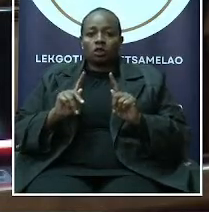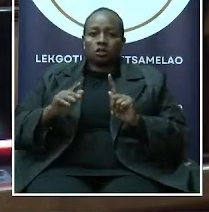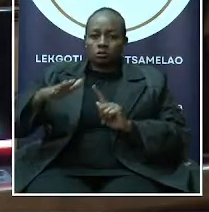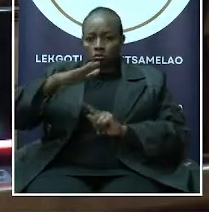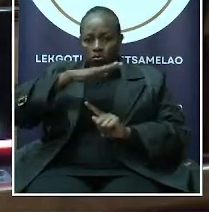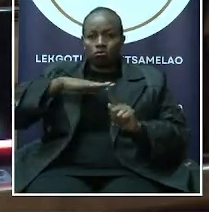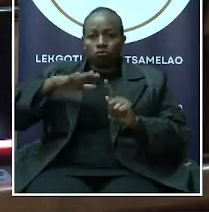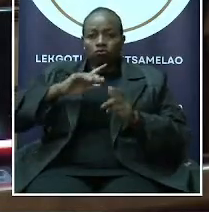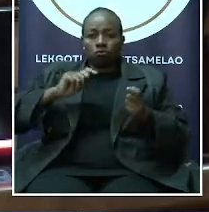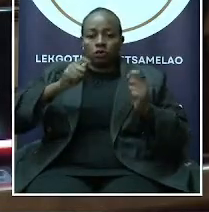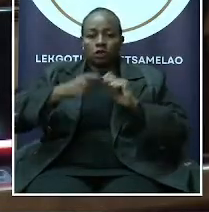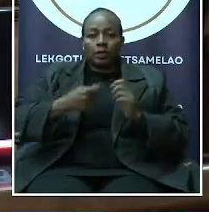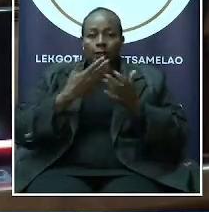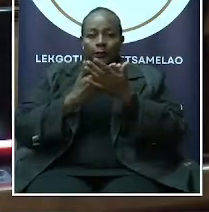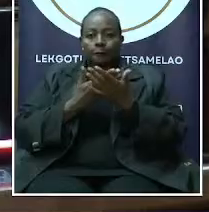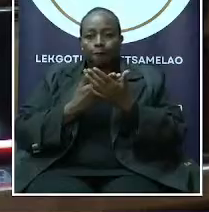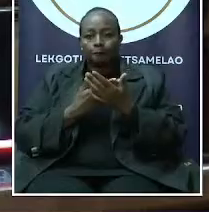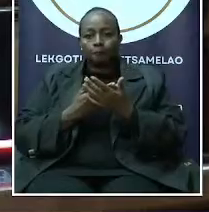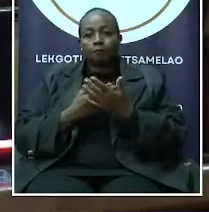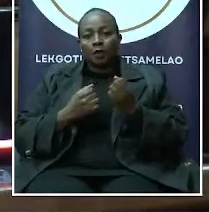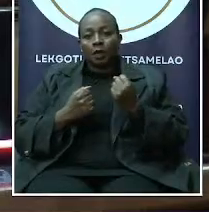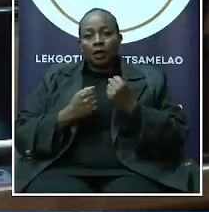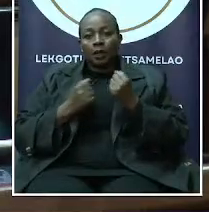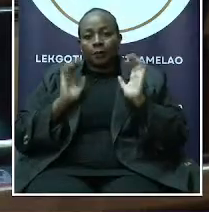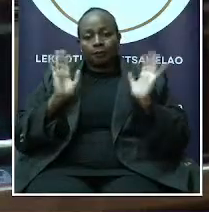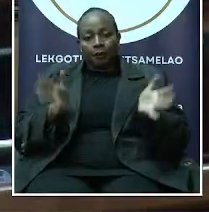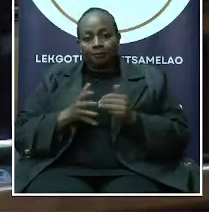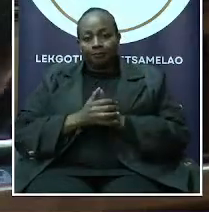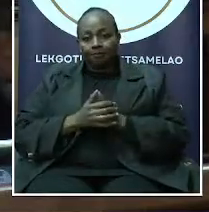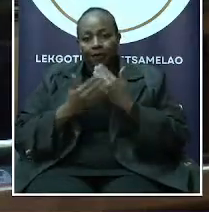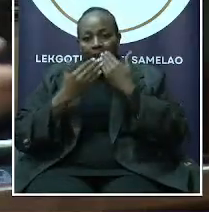move. Thank you, Honorable Speaker.